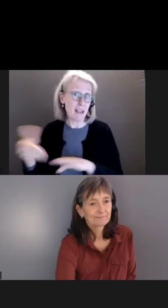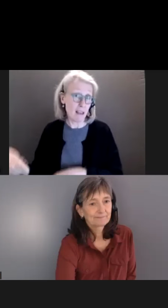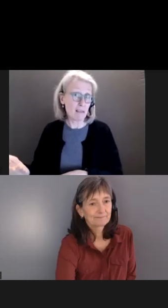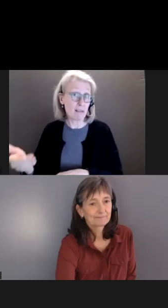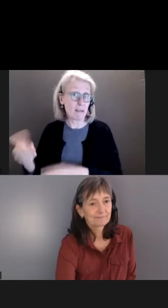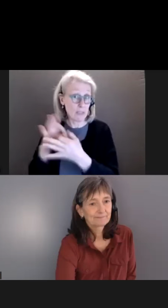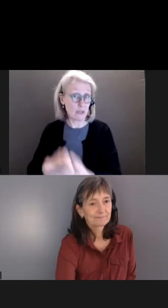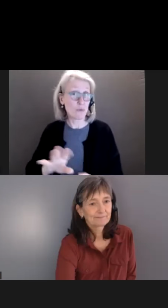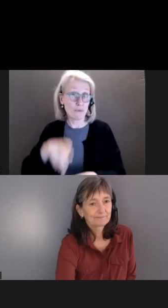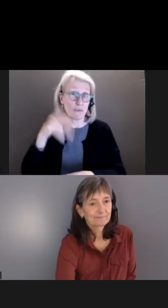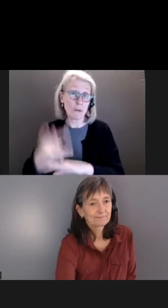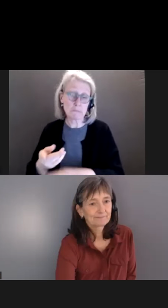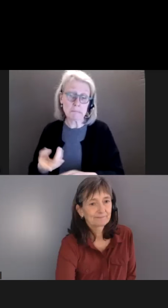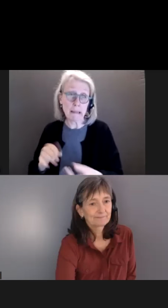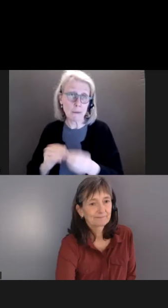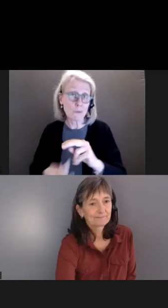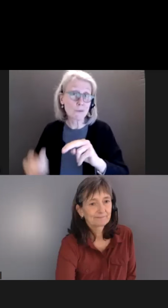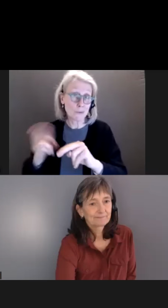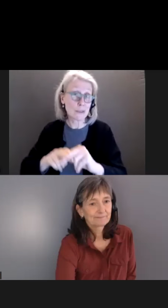been rising.